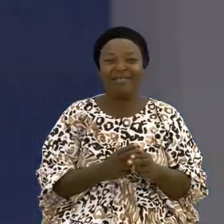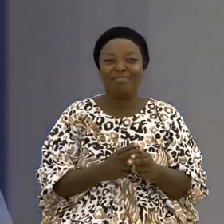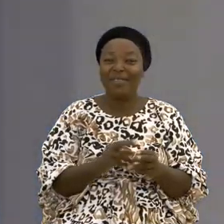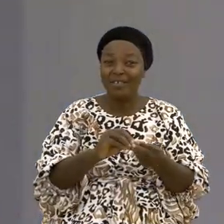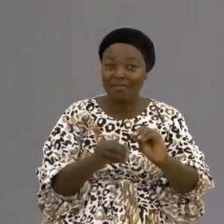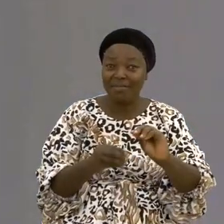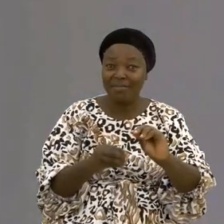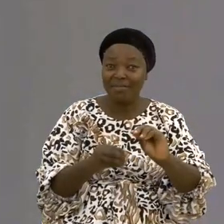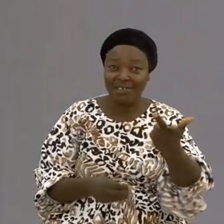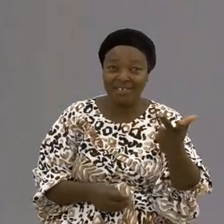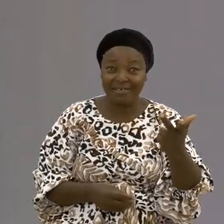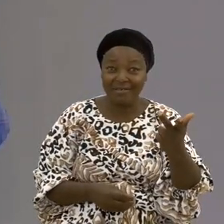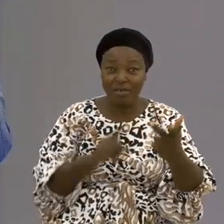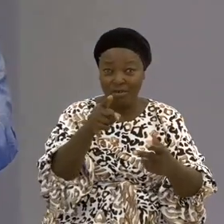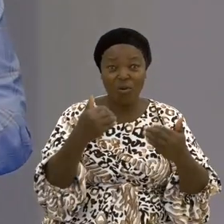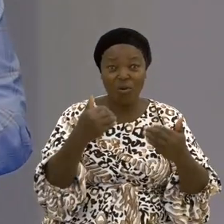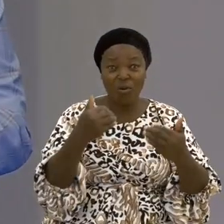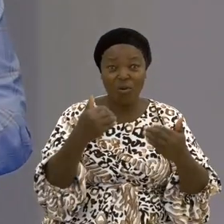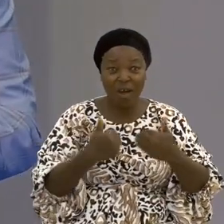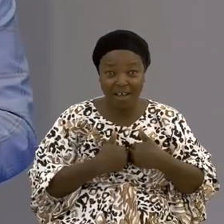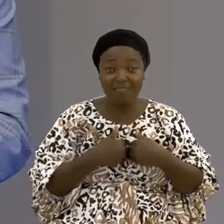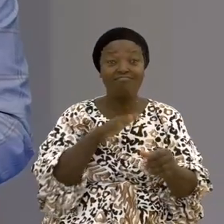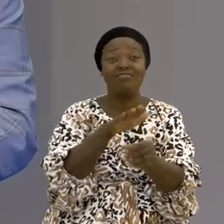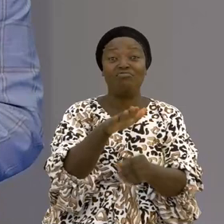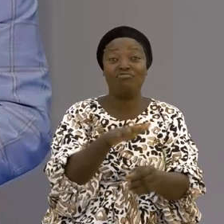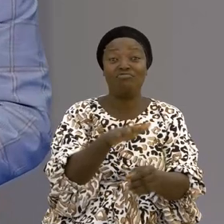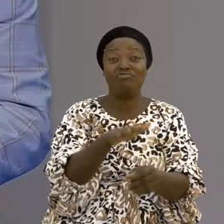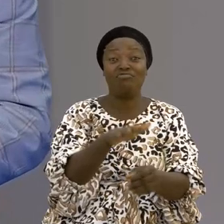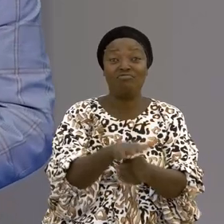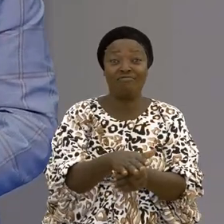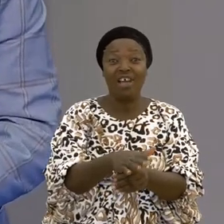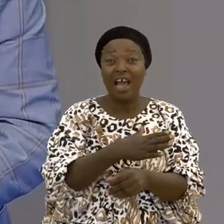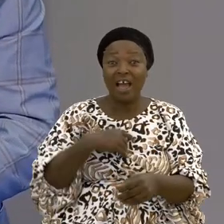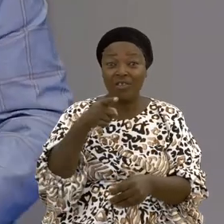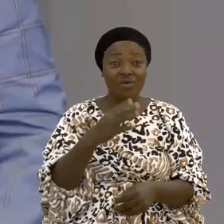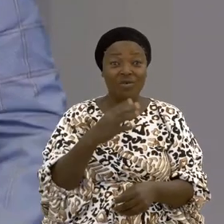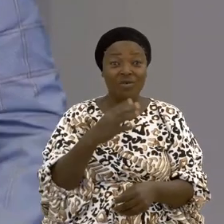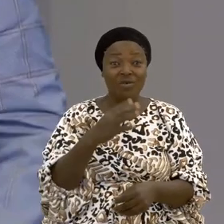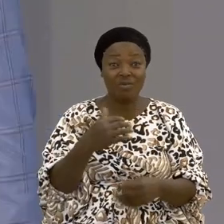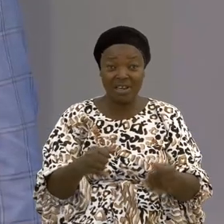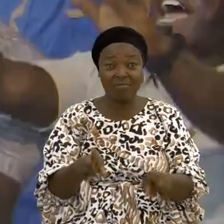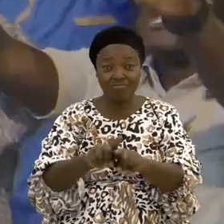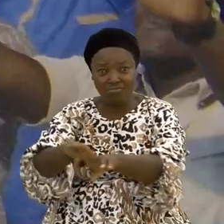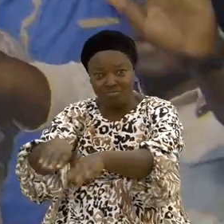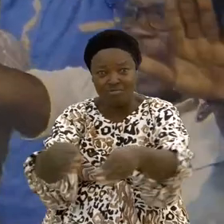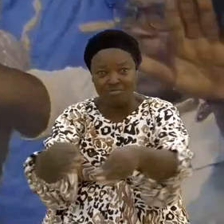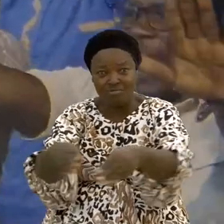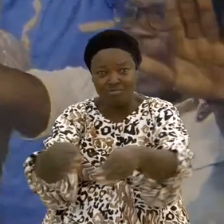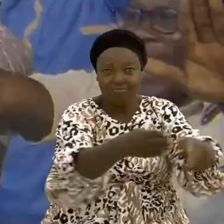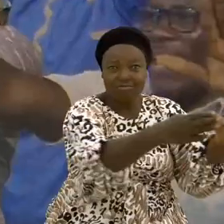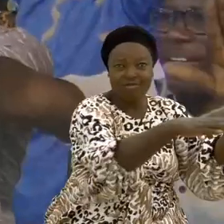Number three, you have enough and now you will also spare other people.